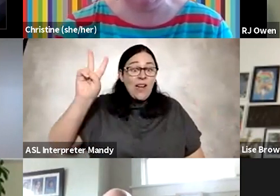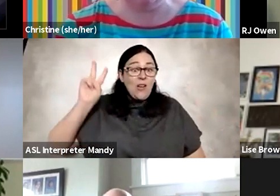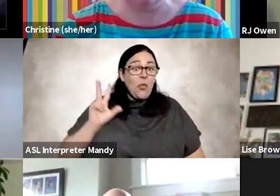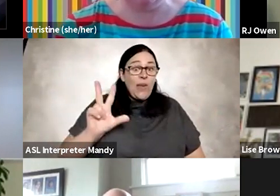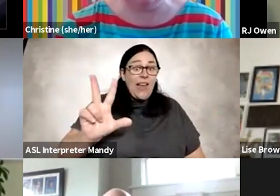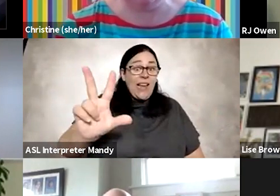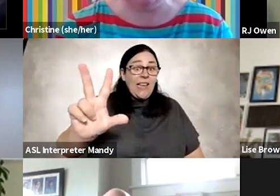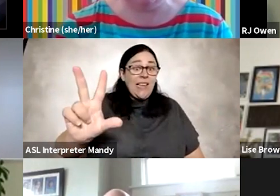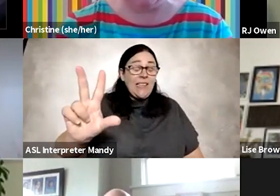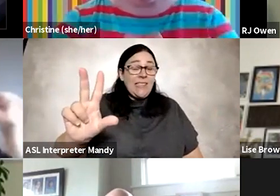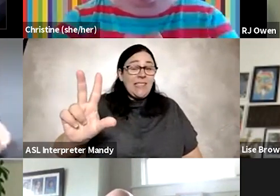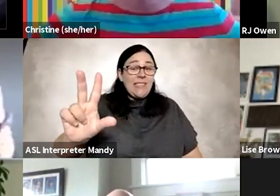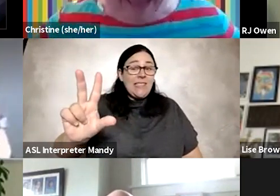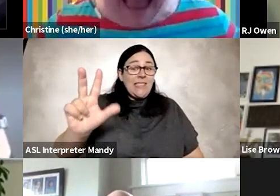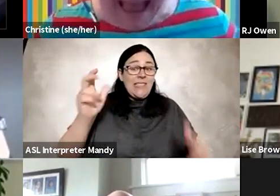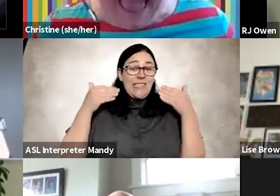1, 2, 3.